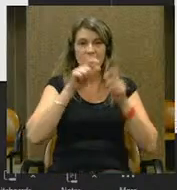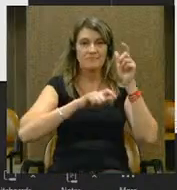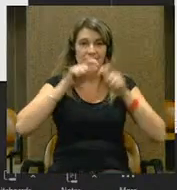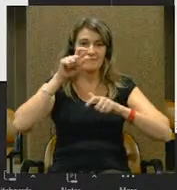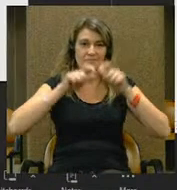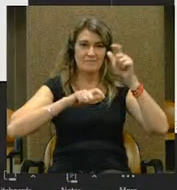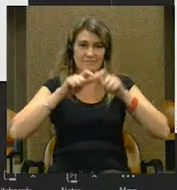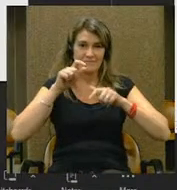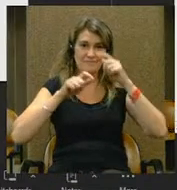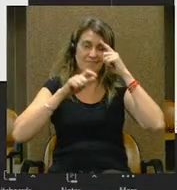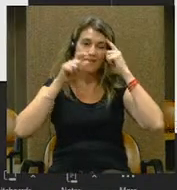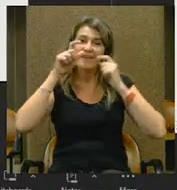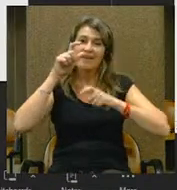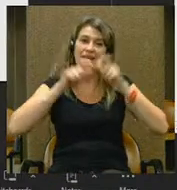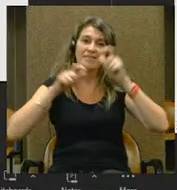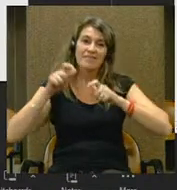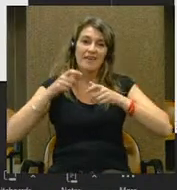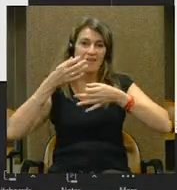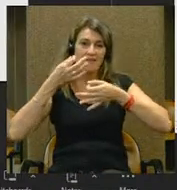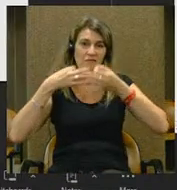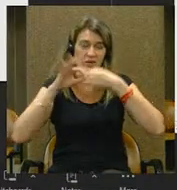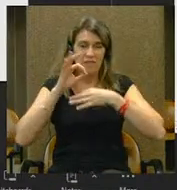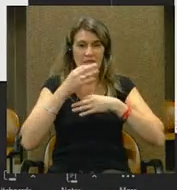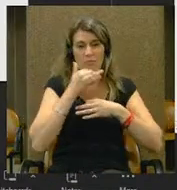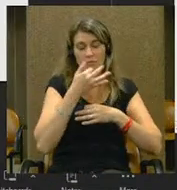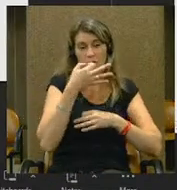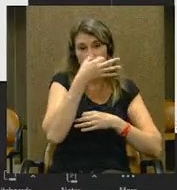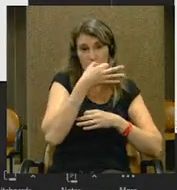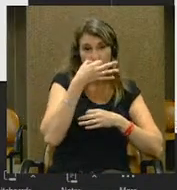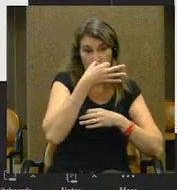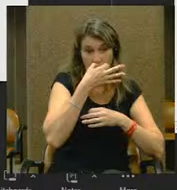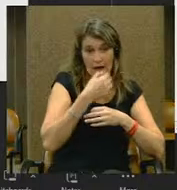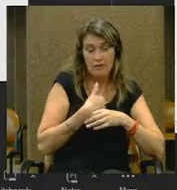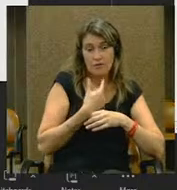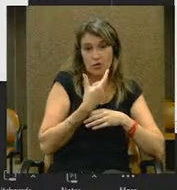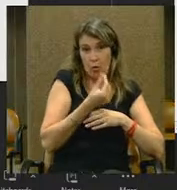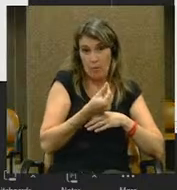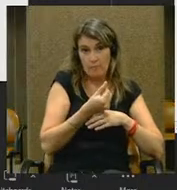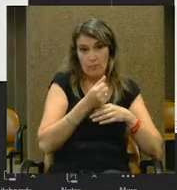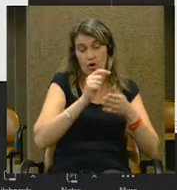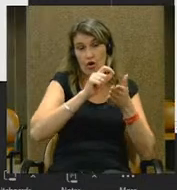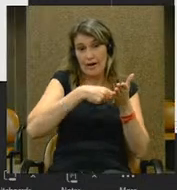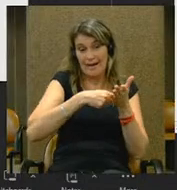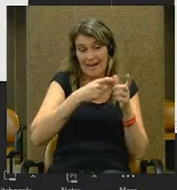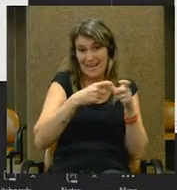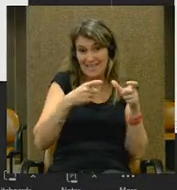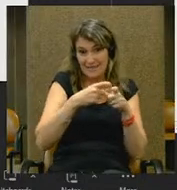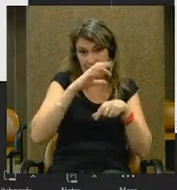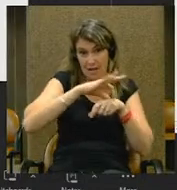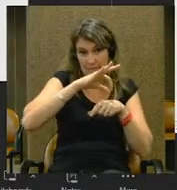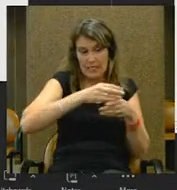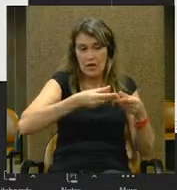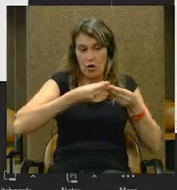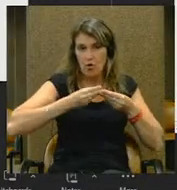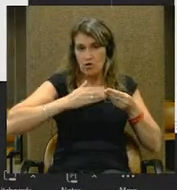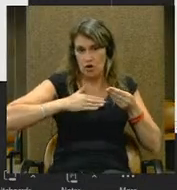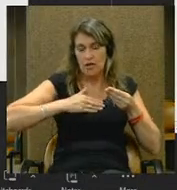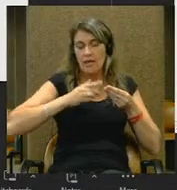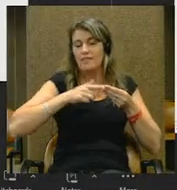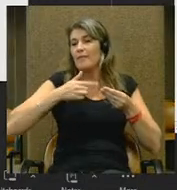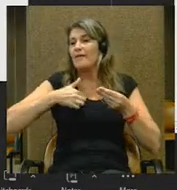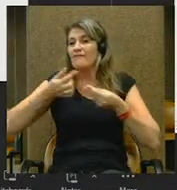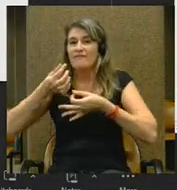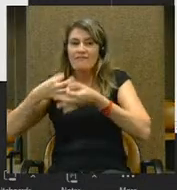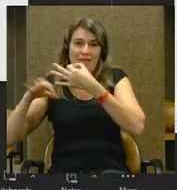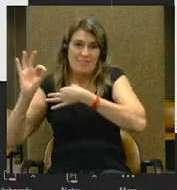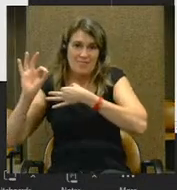food, share with others, and so I think it's really important to recognize that when one introduces